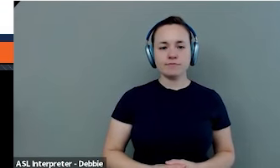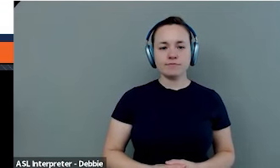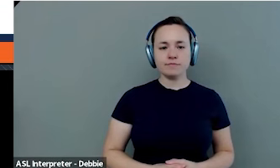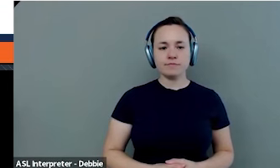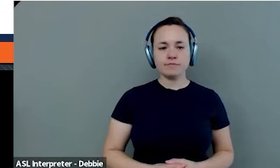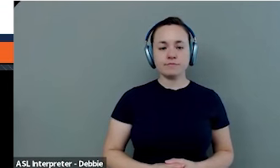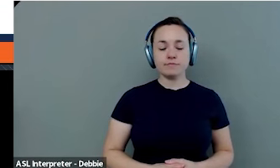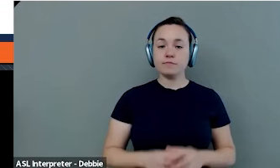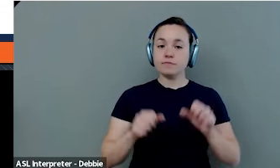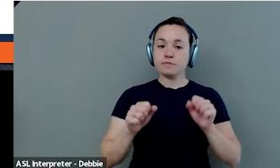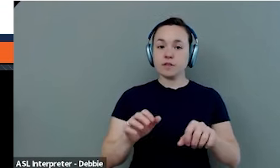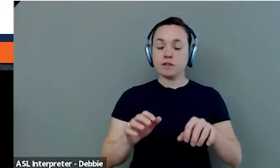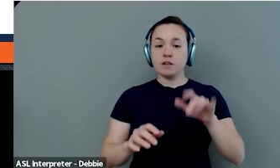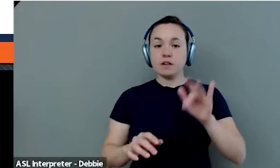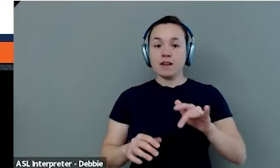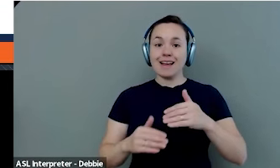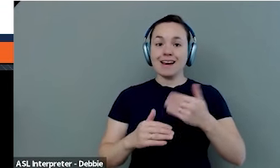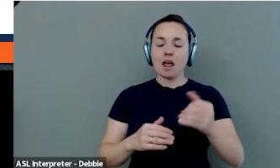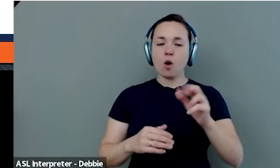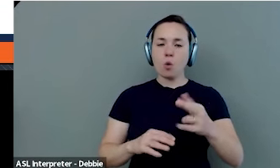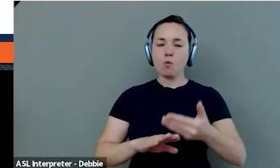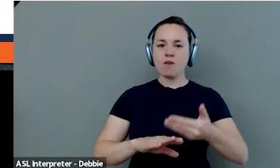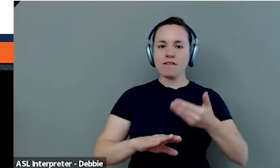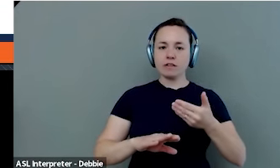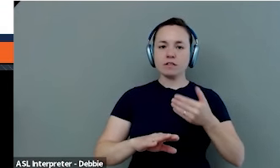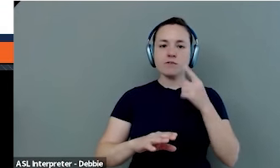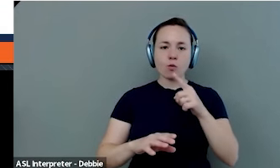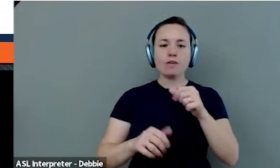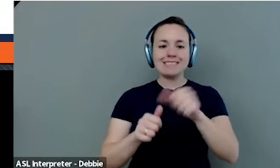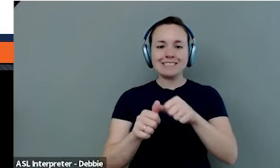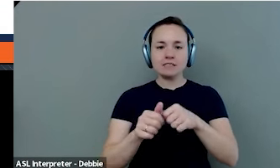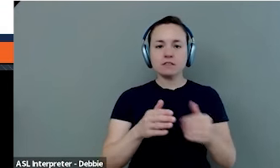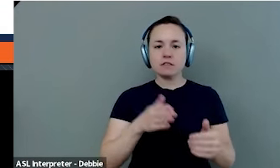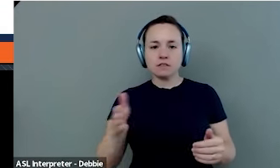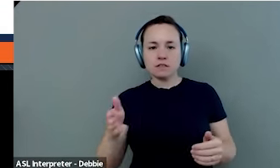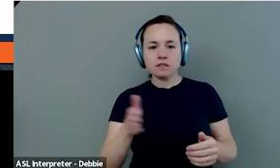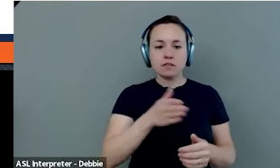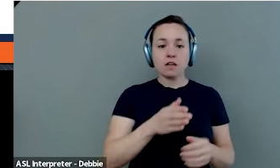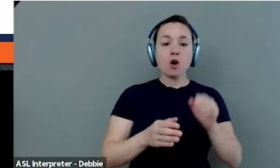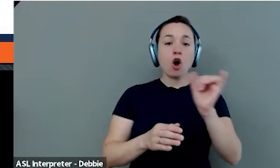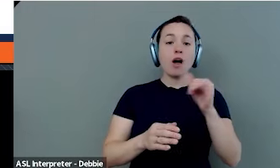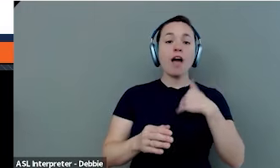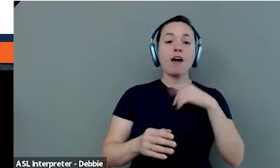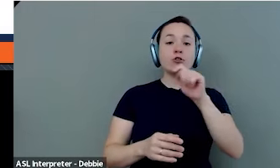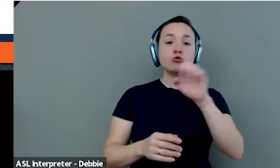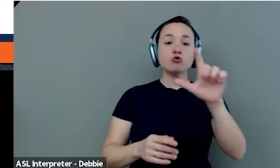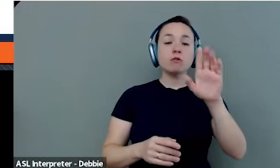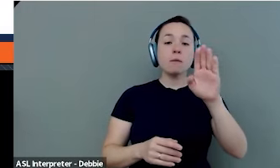You can either press Next or Previous to go through each race, or use the toolbar above.